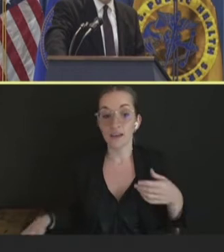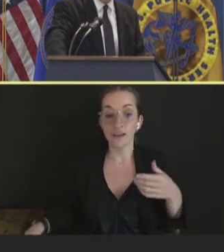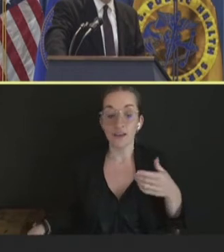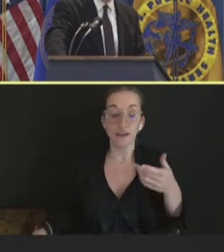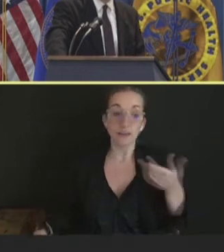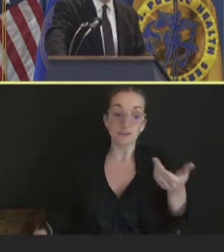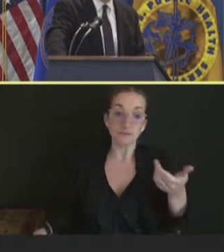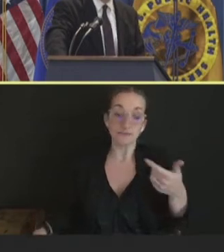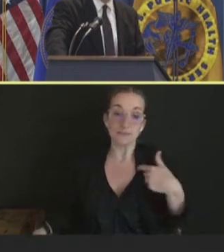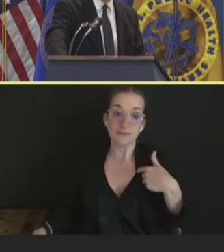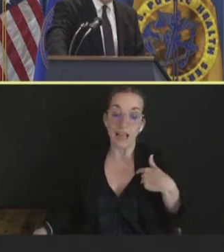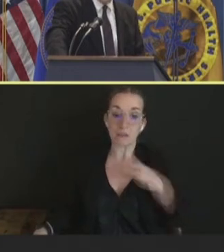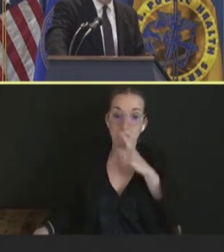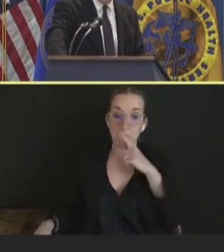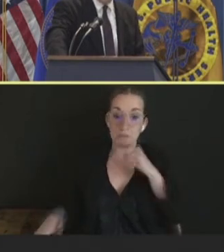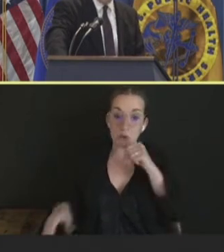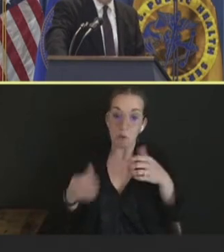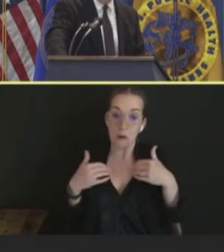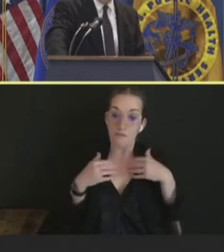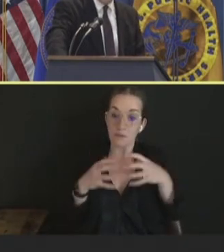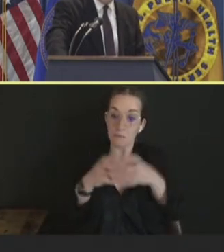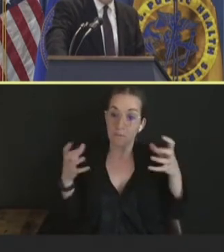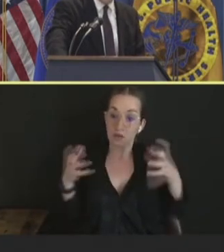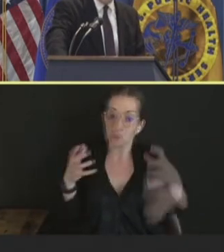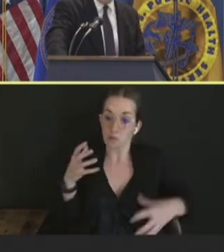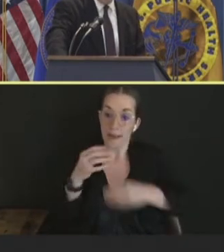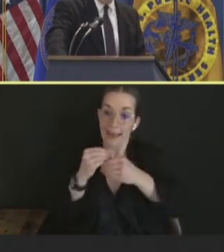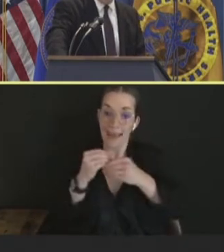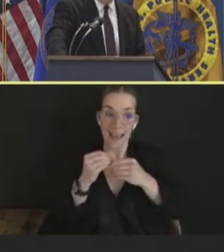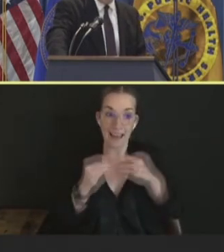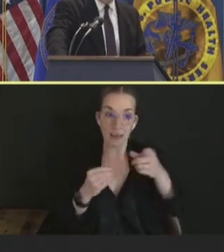I don't have much to add about this beyond what it actually says.